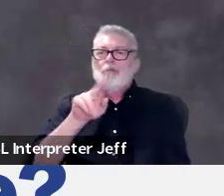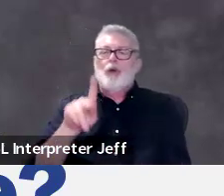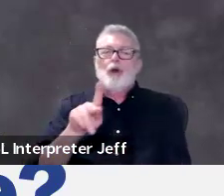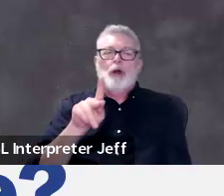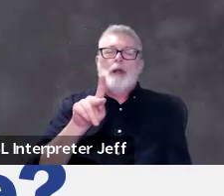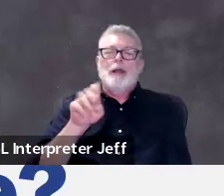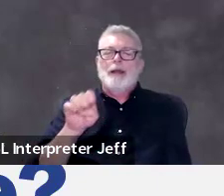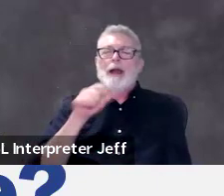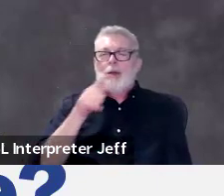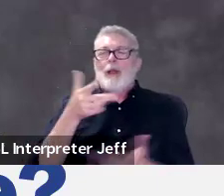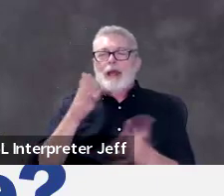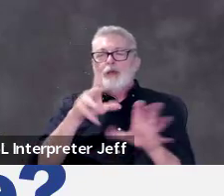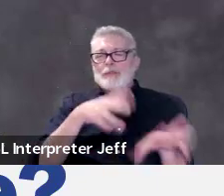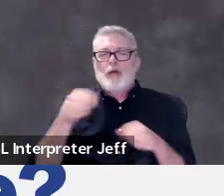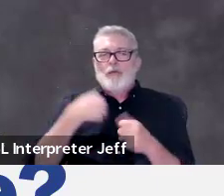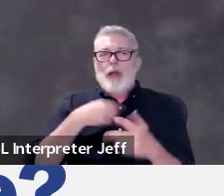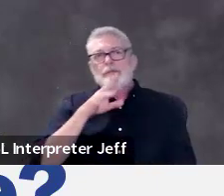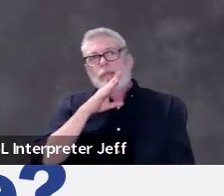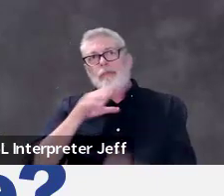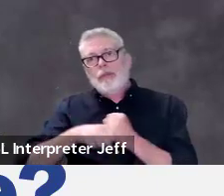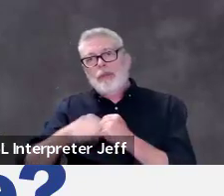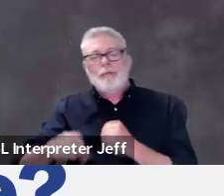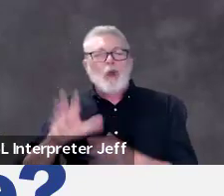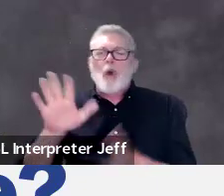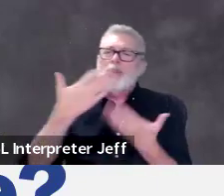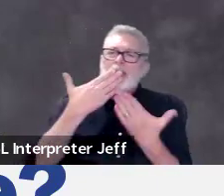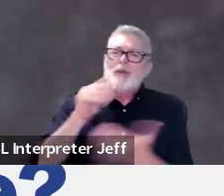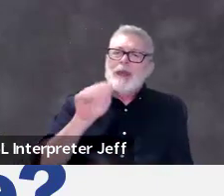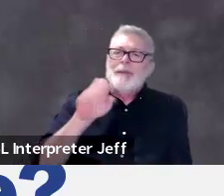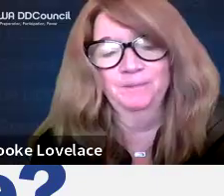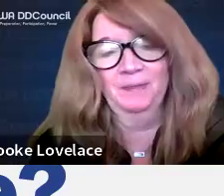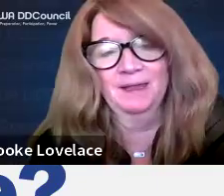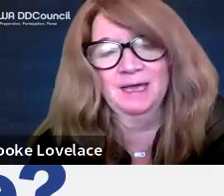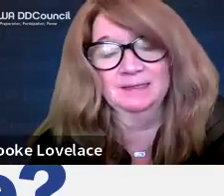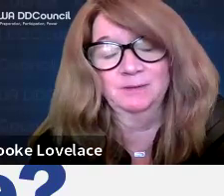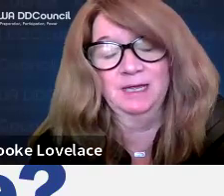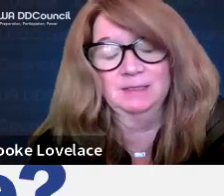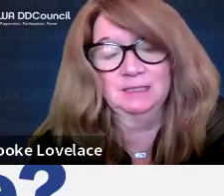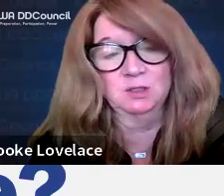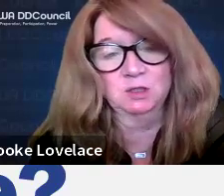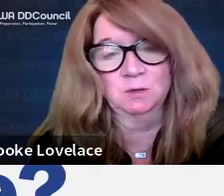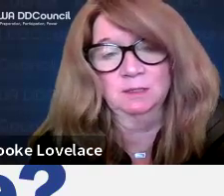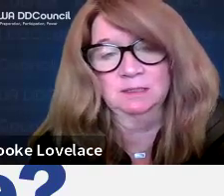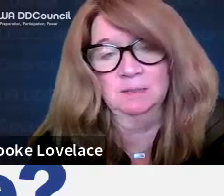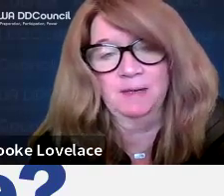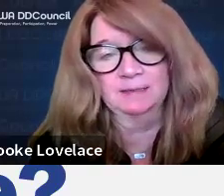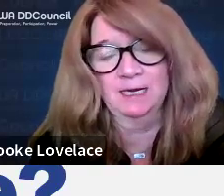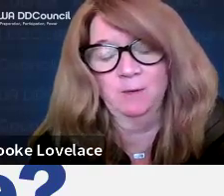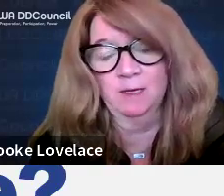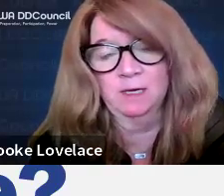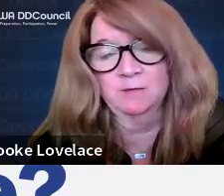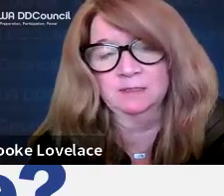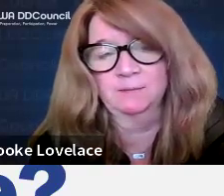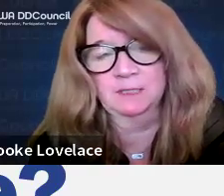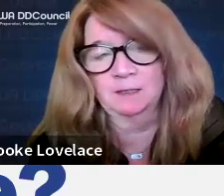rambling here. Thank you, Amy. That was just so much information. And yes, what Amy said is true. This is the best.